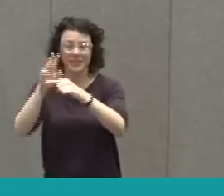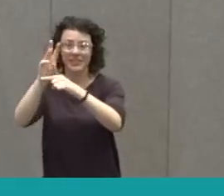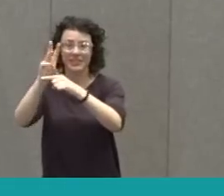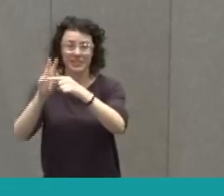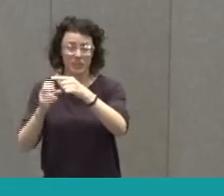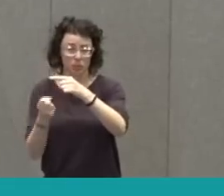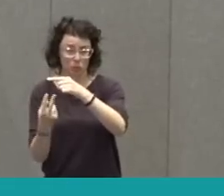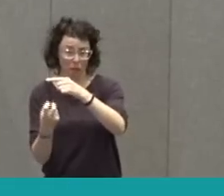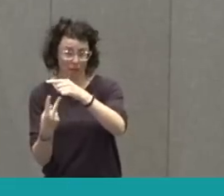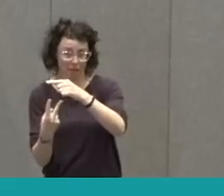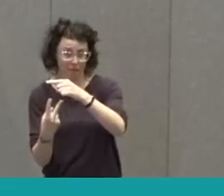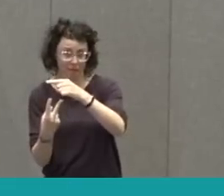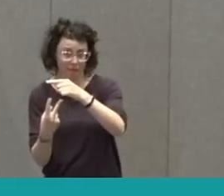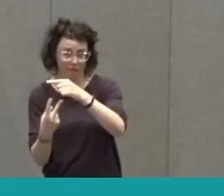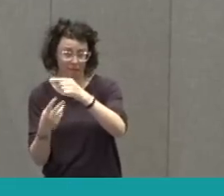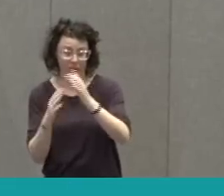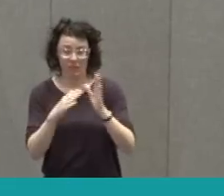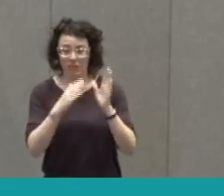7/14,